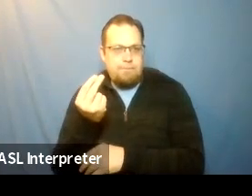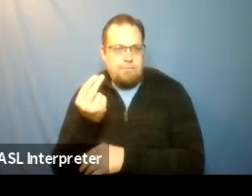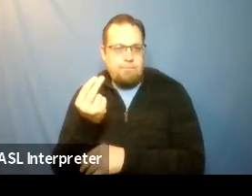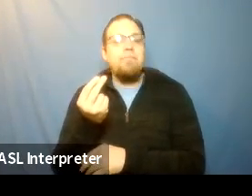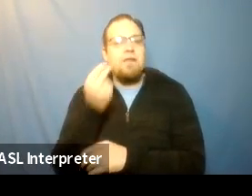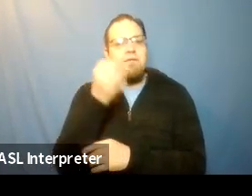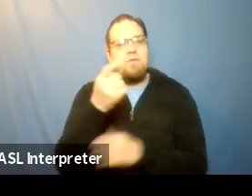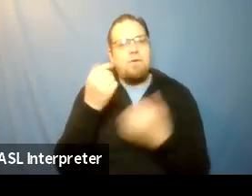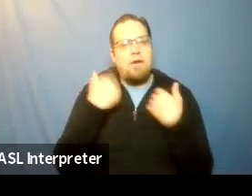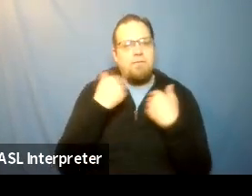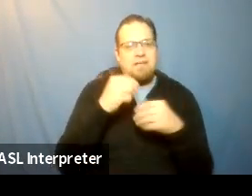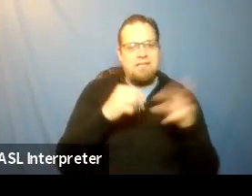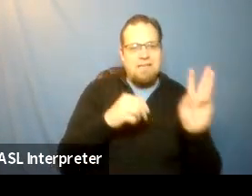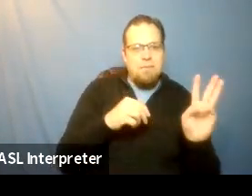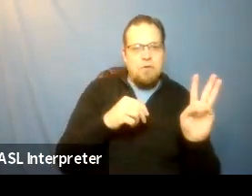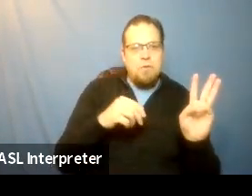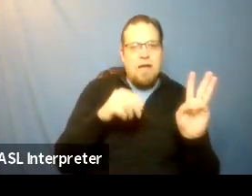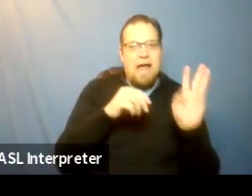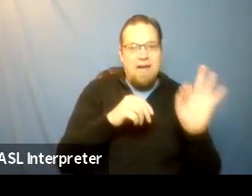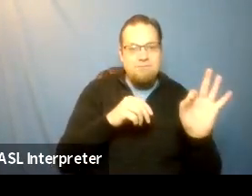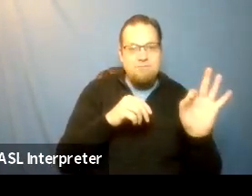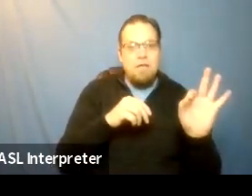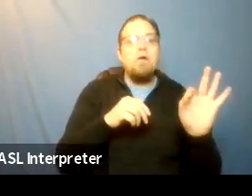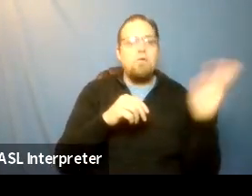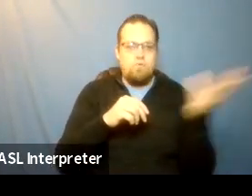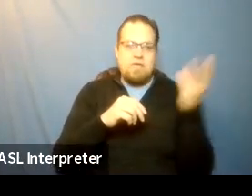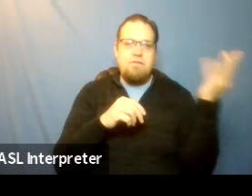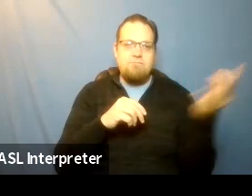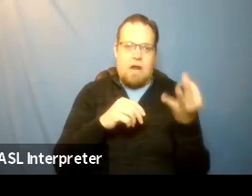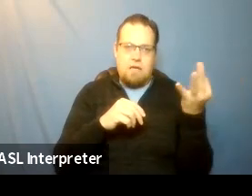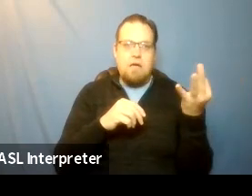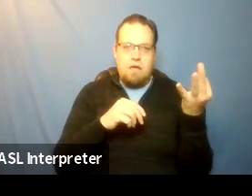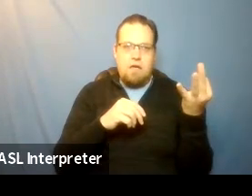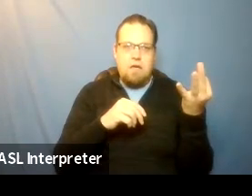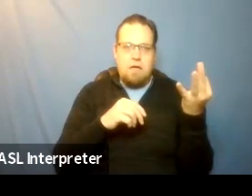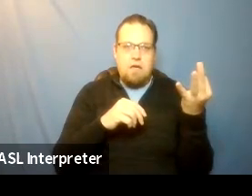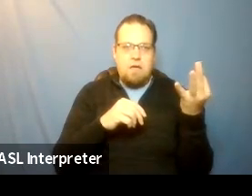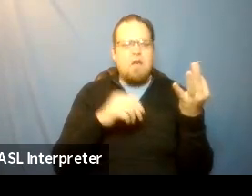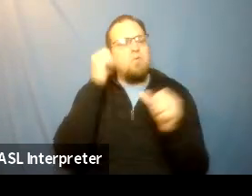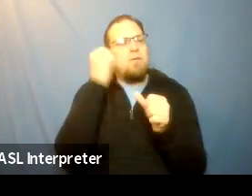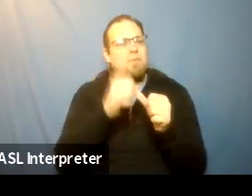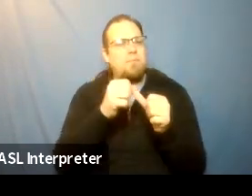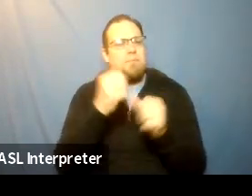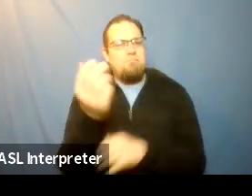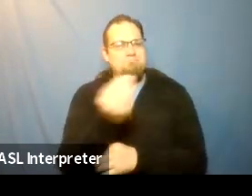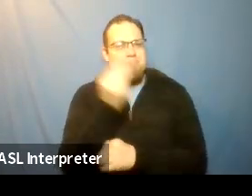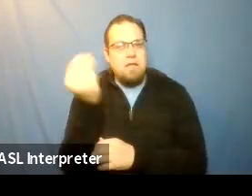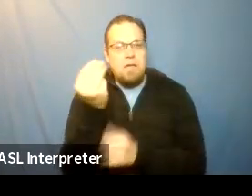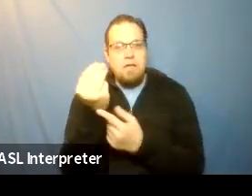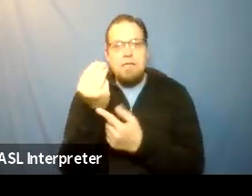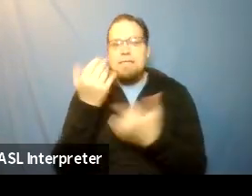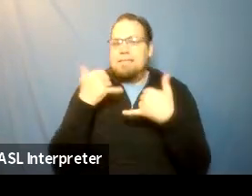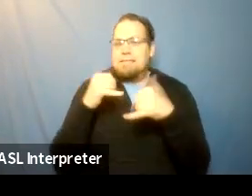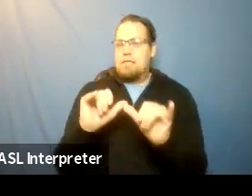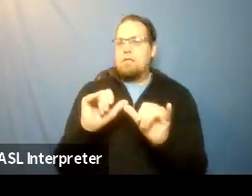if you have a W and an F, then that's a Wednesday, Friday cohort. And remember that Mondays are